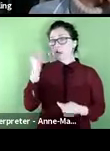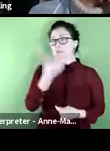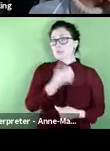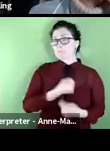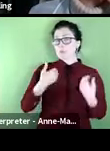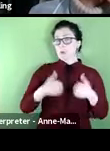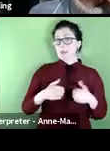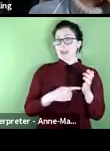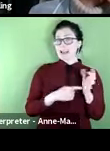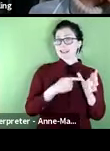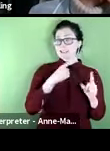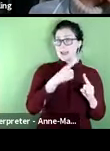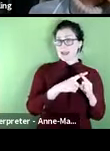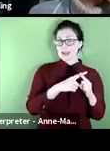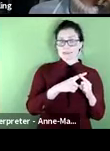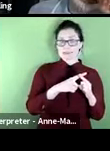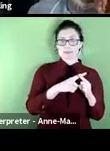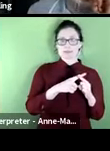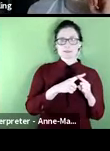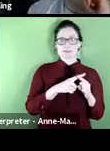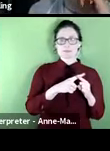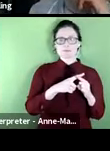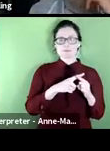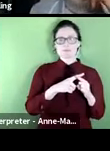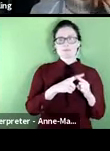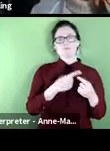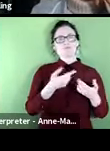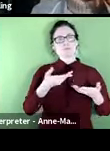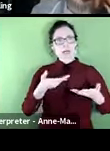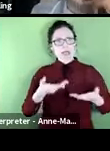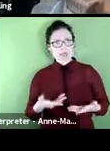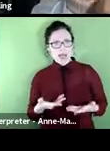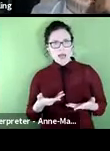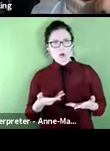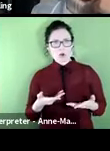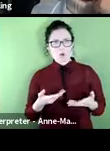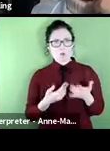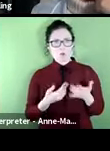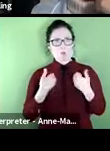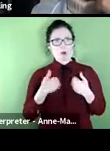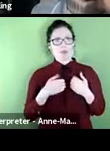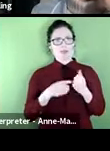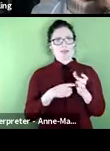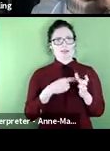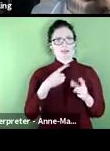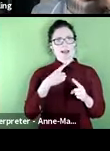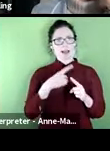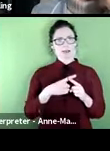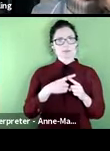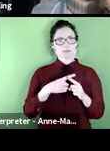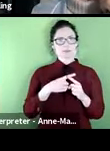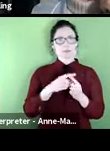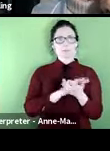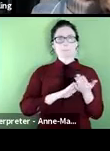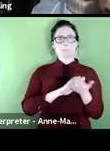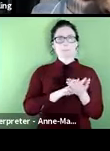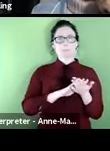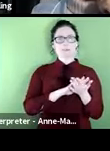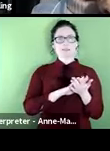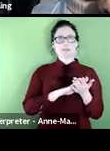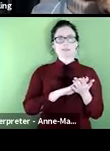the current system of wealth taxes, it adfers wealth on conservative